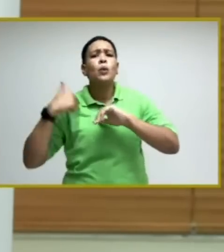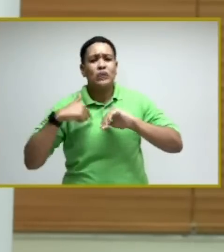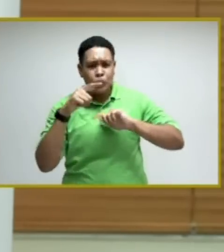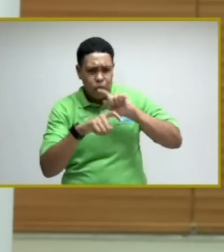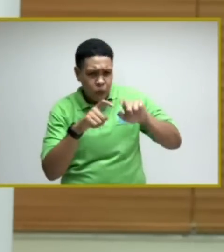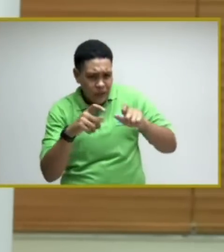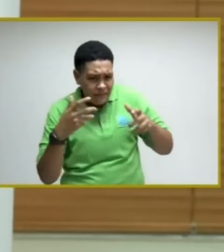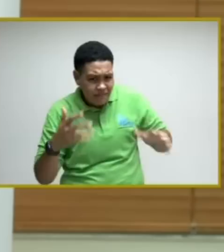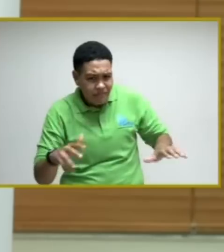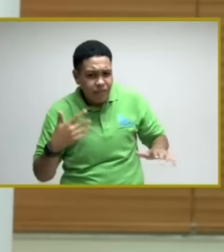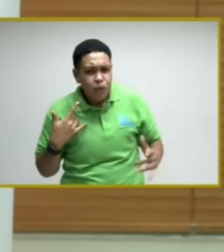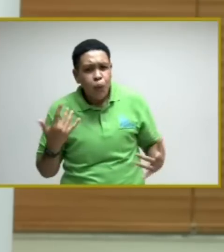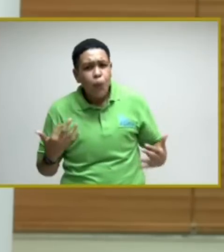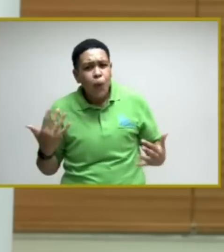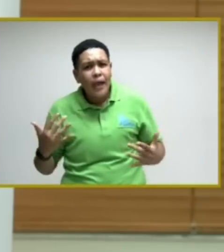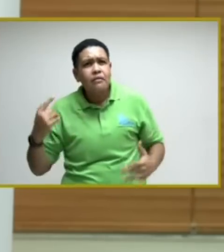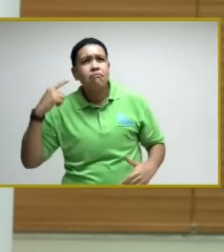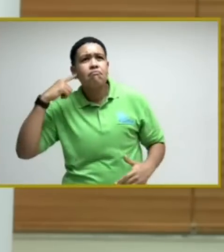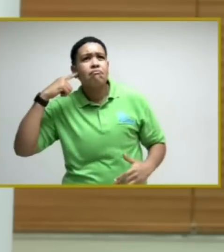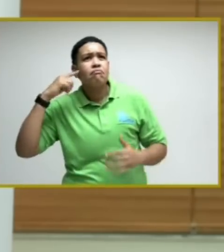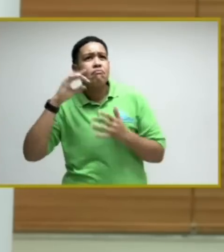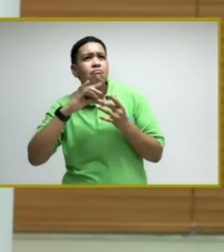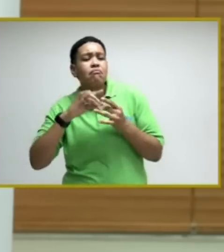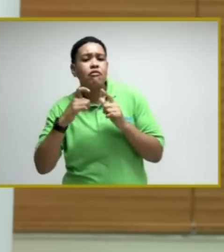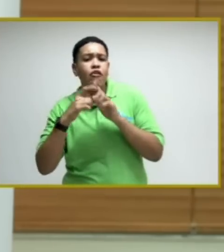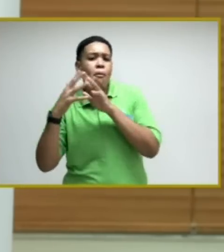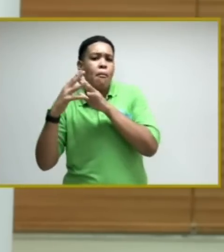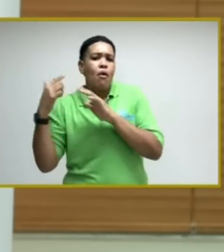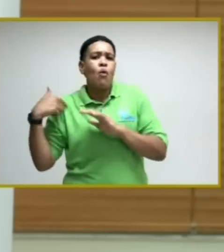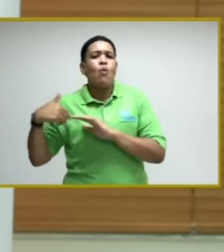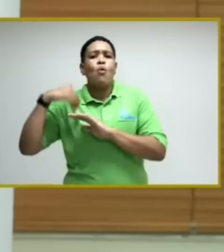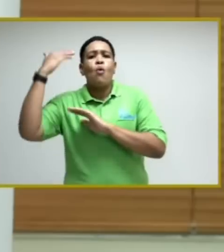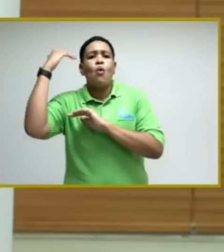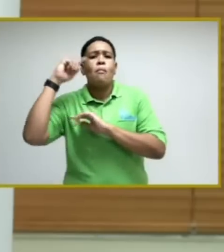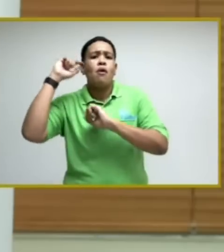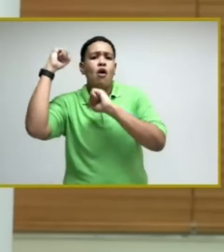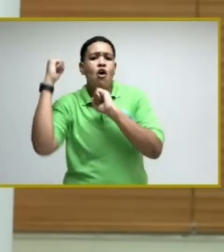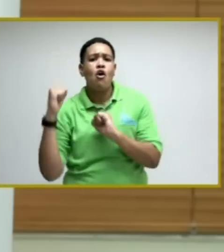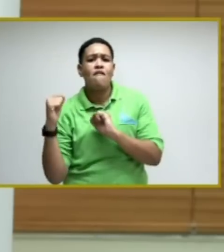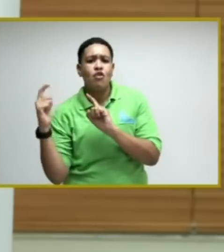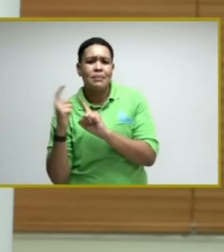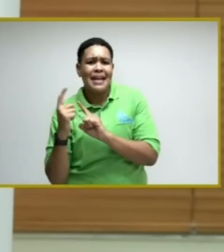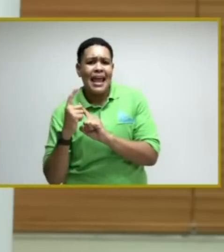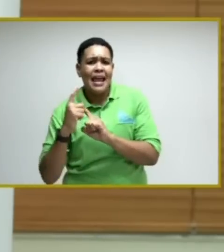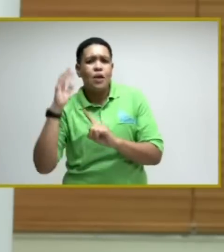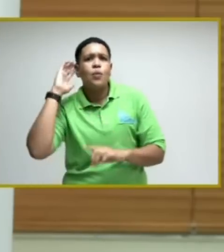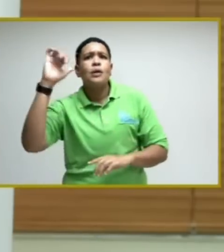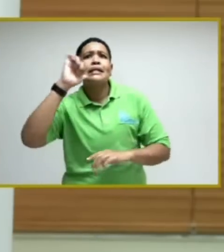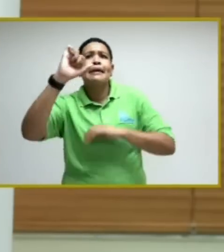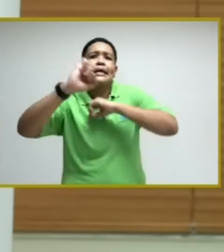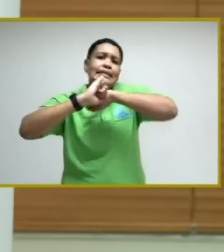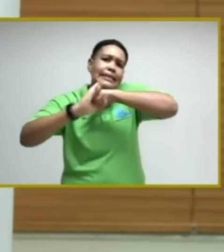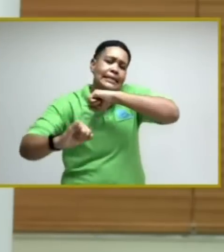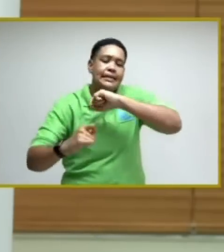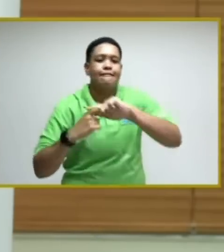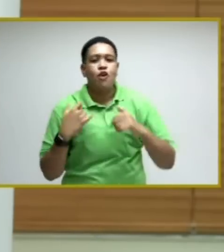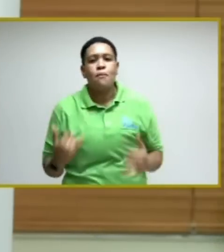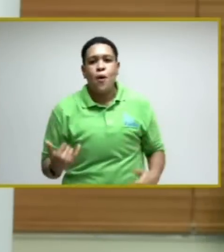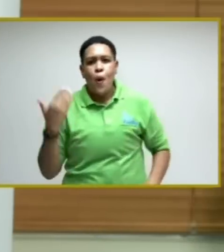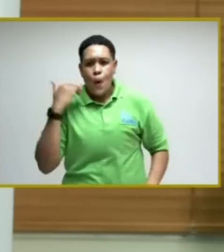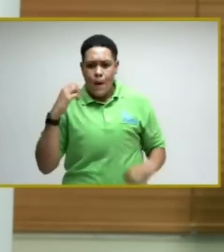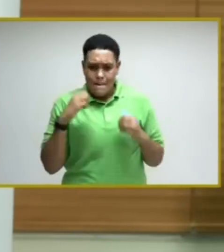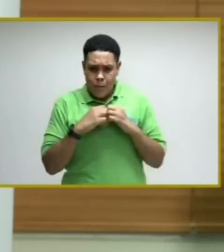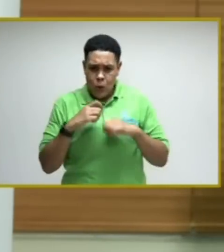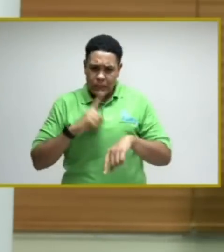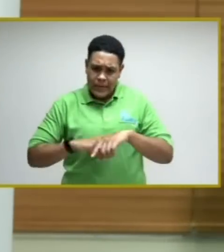we're waiting on word from the US, we're hoping that the confirmatory date will not be very long from now. But we will